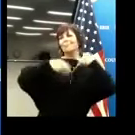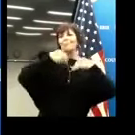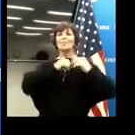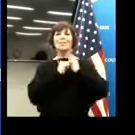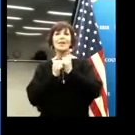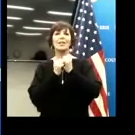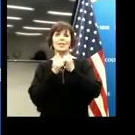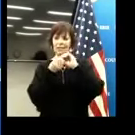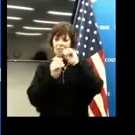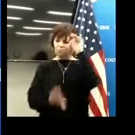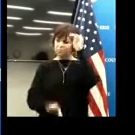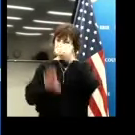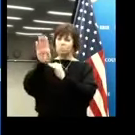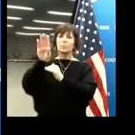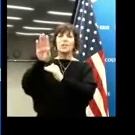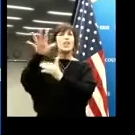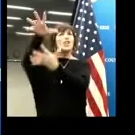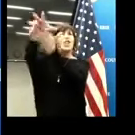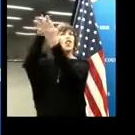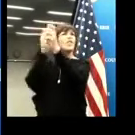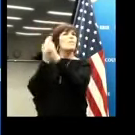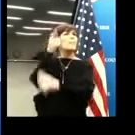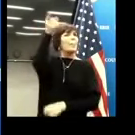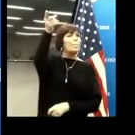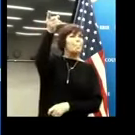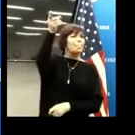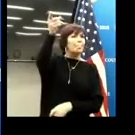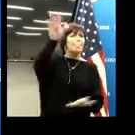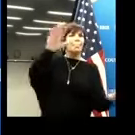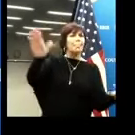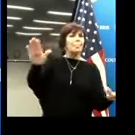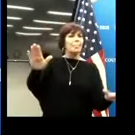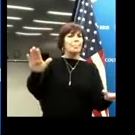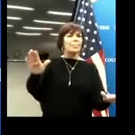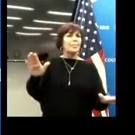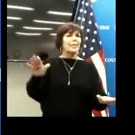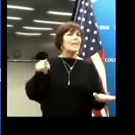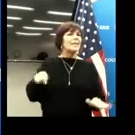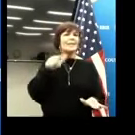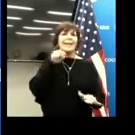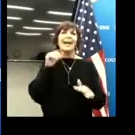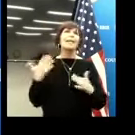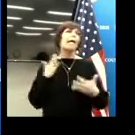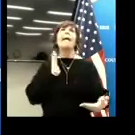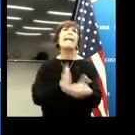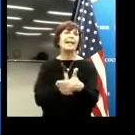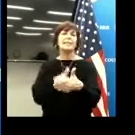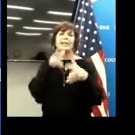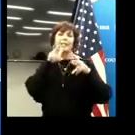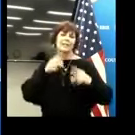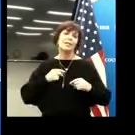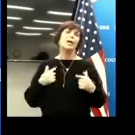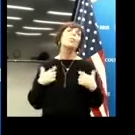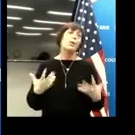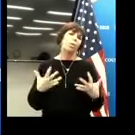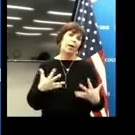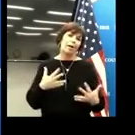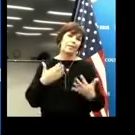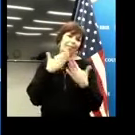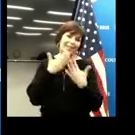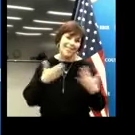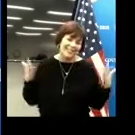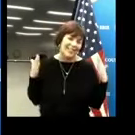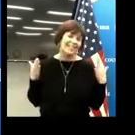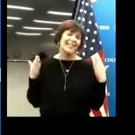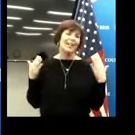Thanksgiving. Let's learn from their experience. This is not a war on Thanksgiving. We want people to have Thanksgiving. We also want people